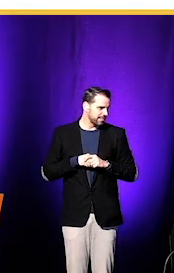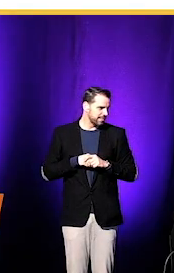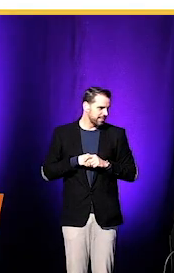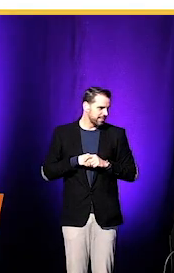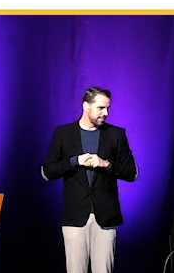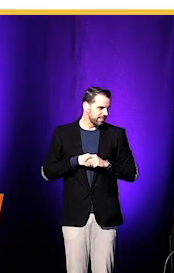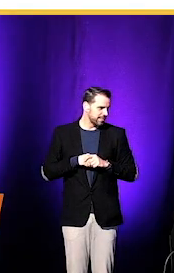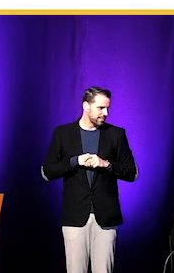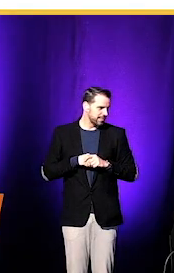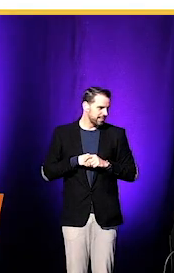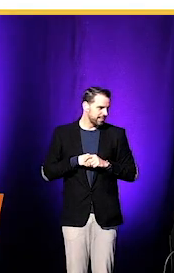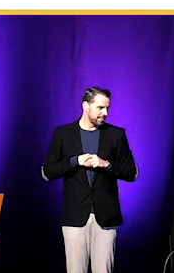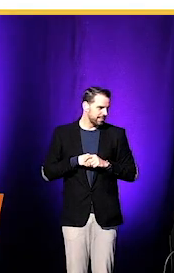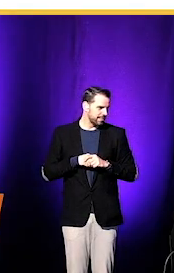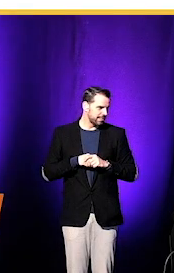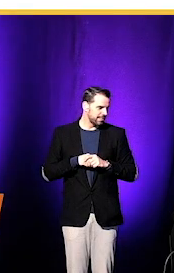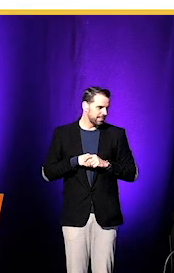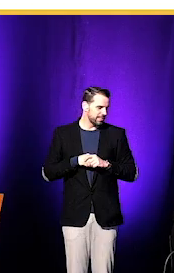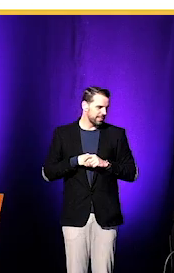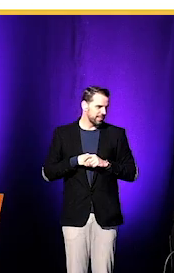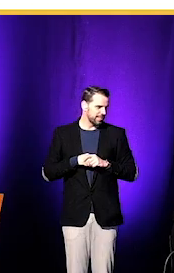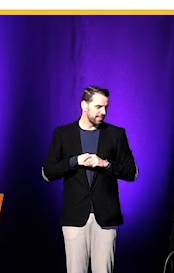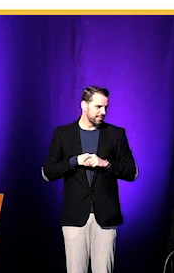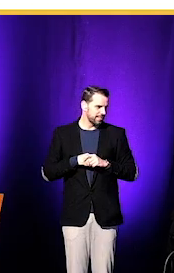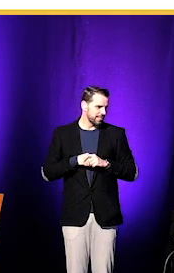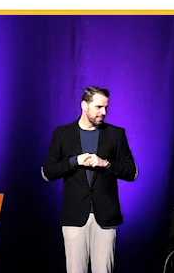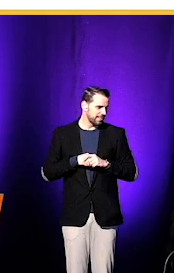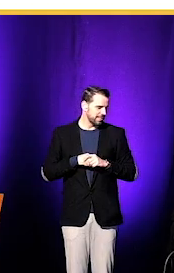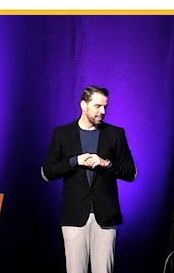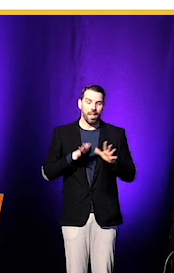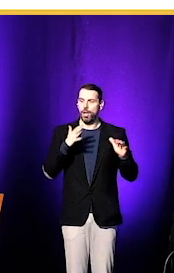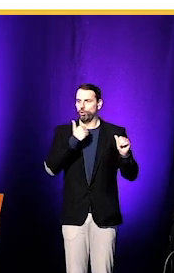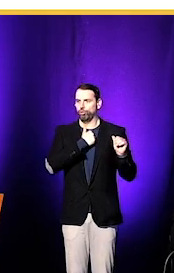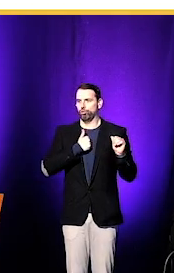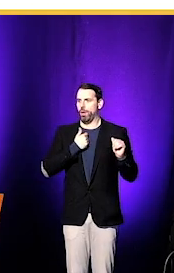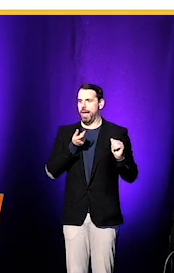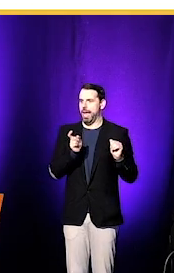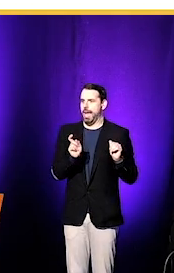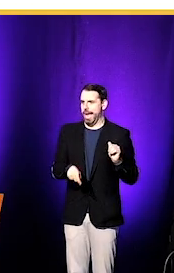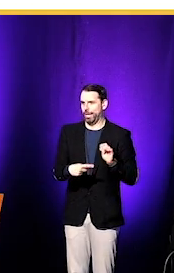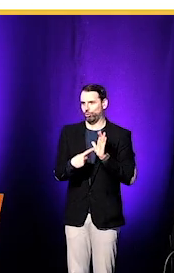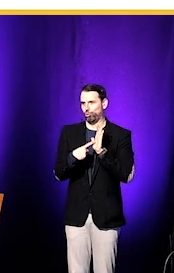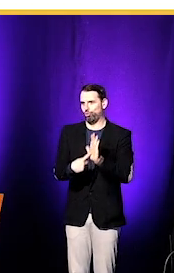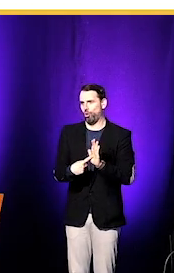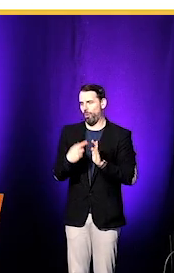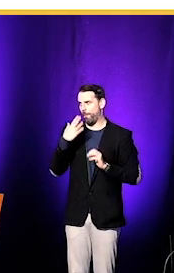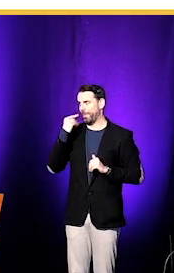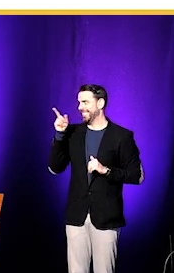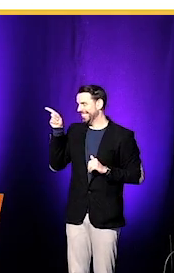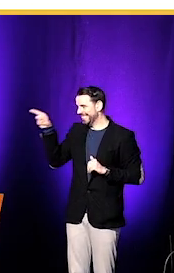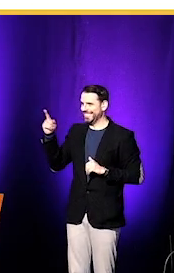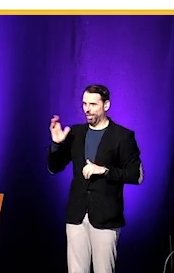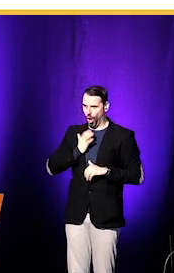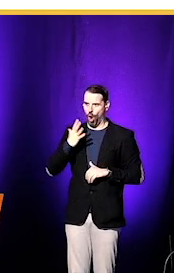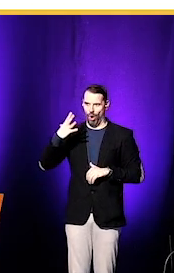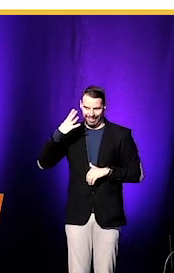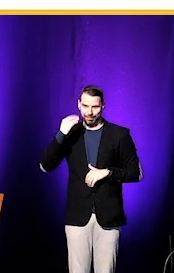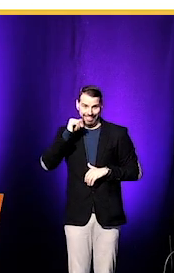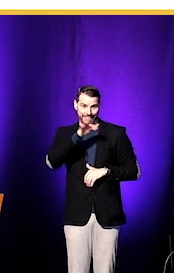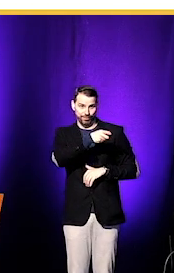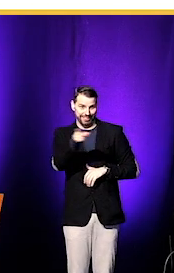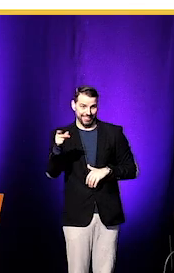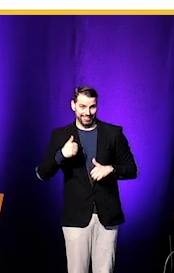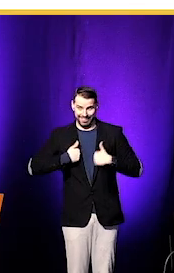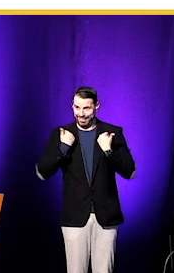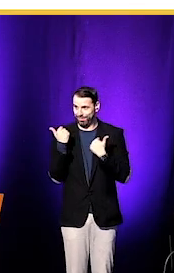The Californians. Sorry, I had to include it because this is our experience if you've lived in Los Angeles.